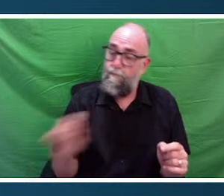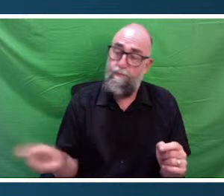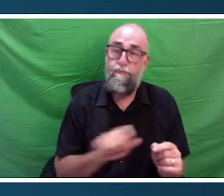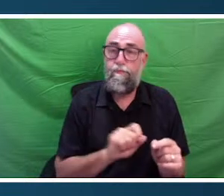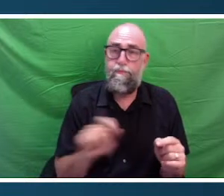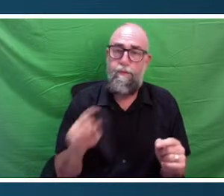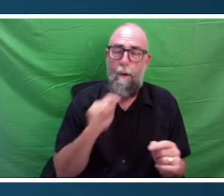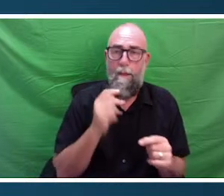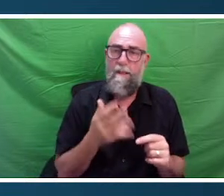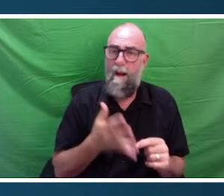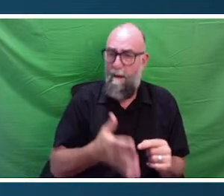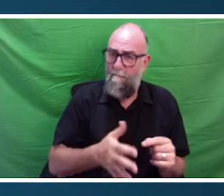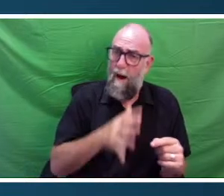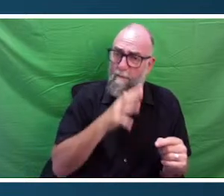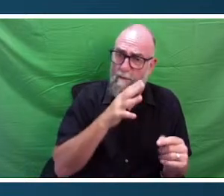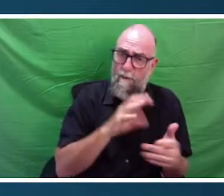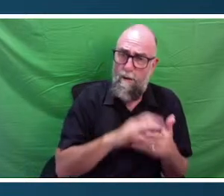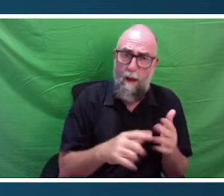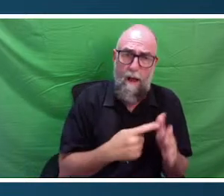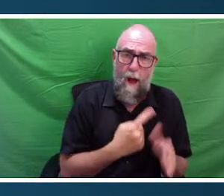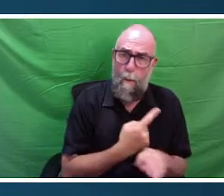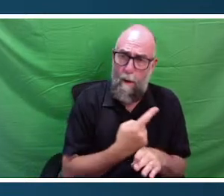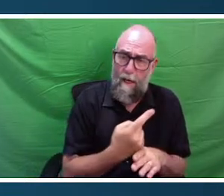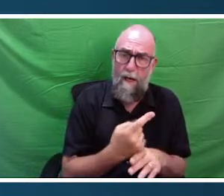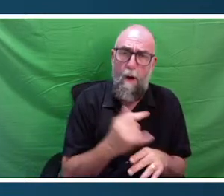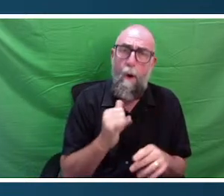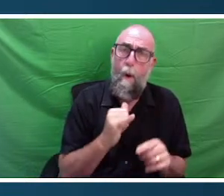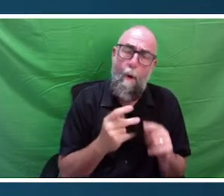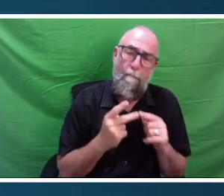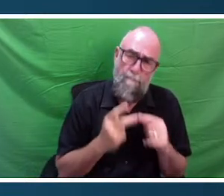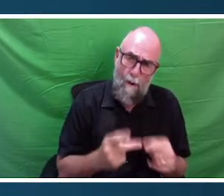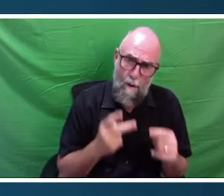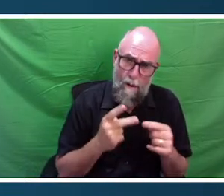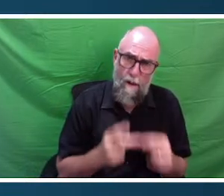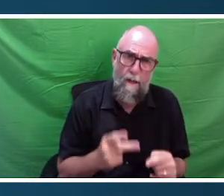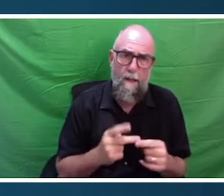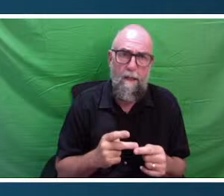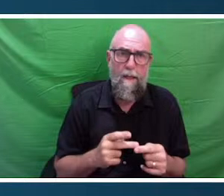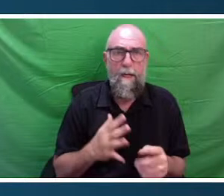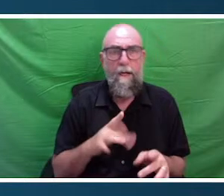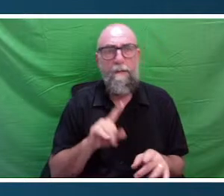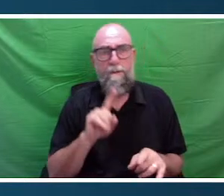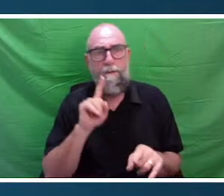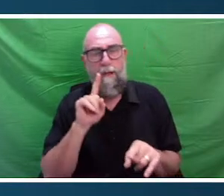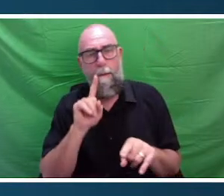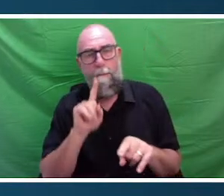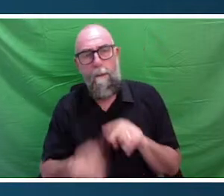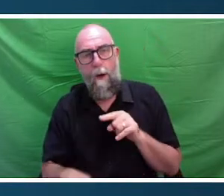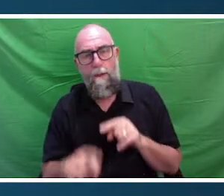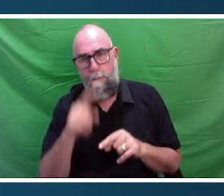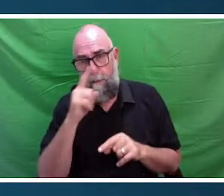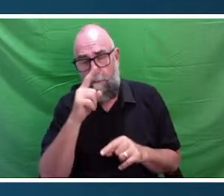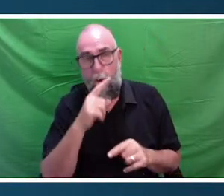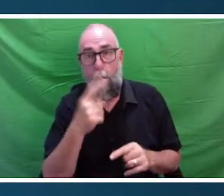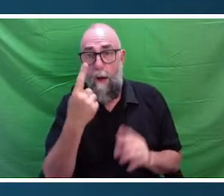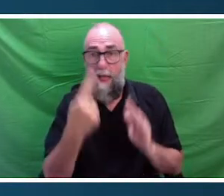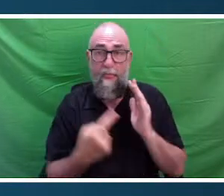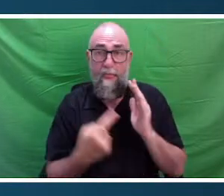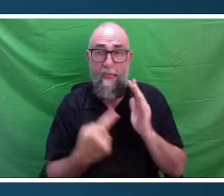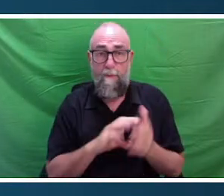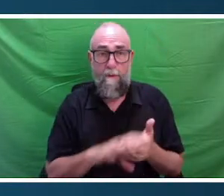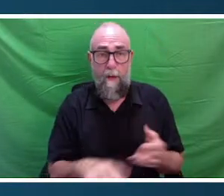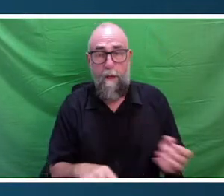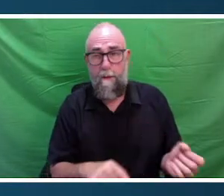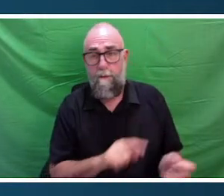it's quite a lot. And about 10-20% of people are sending more than the grand, which is seems